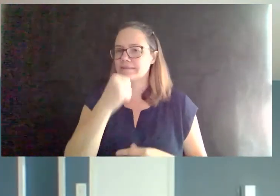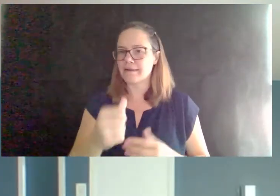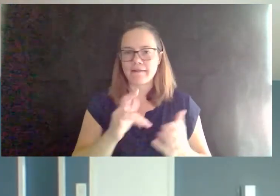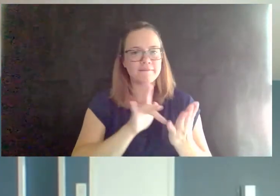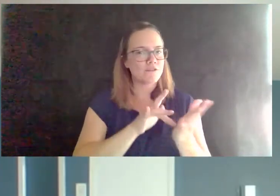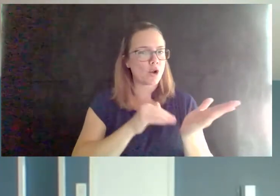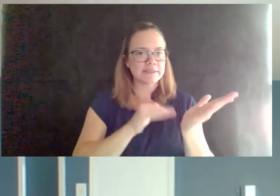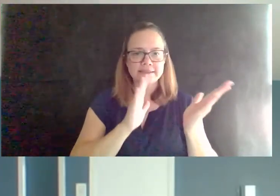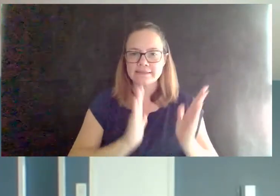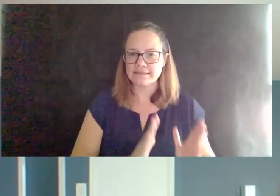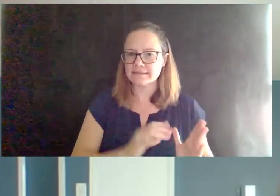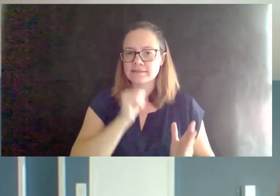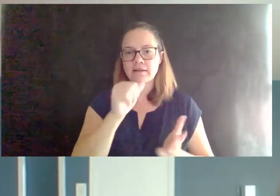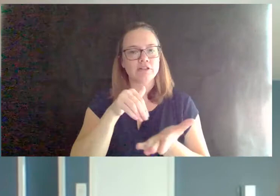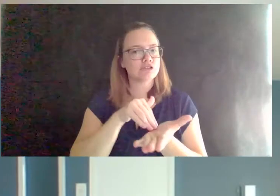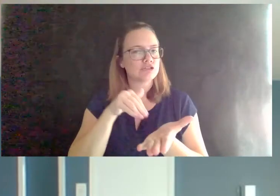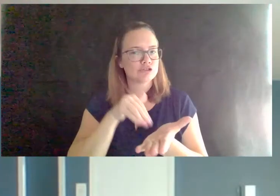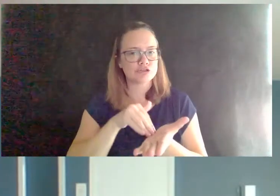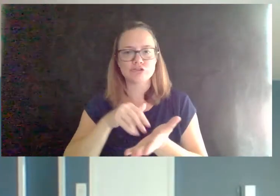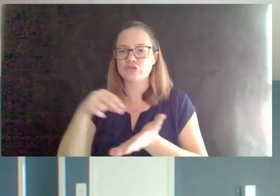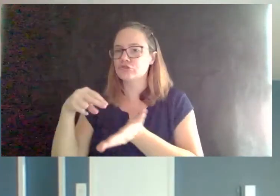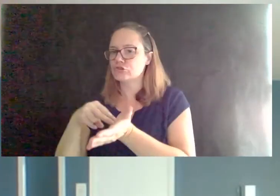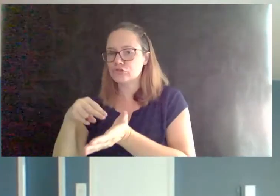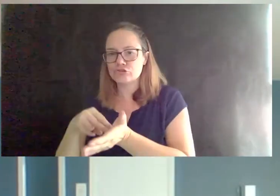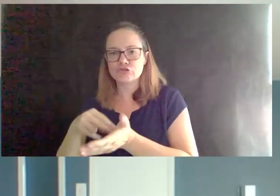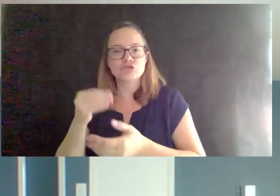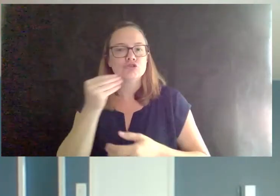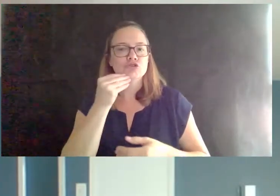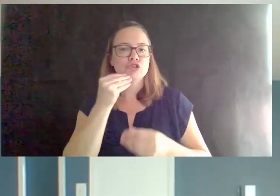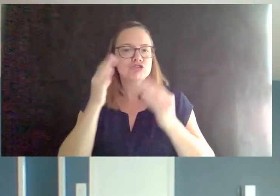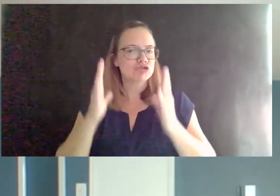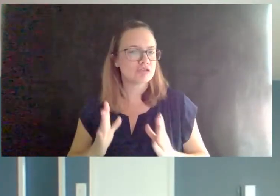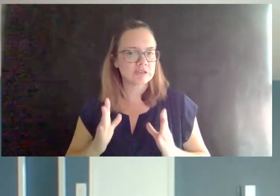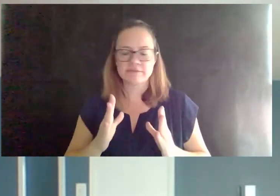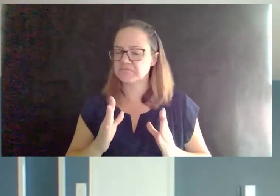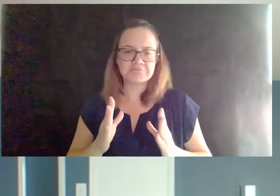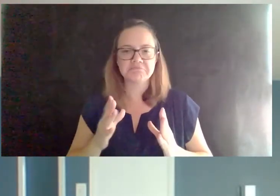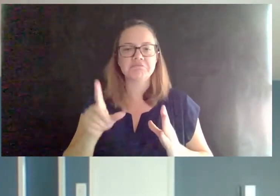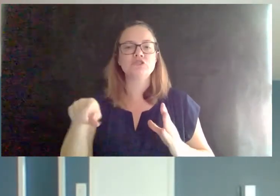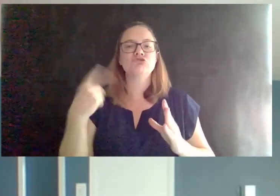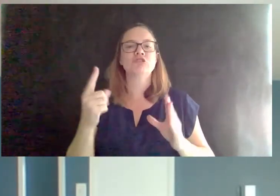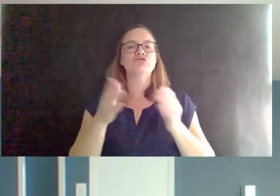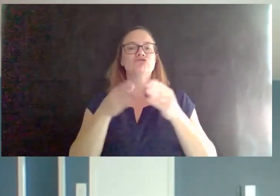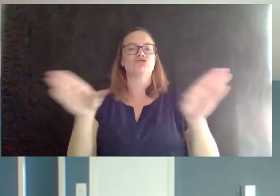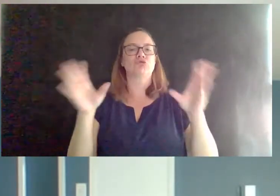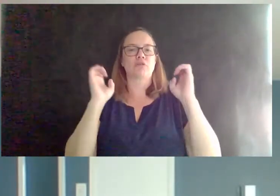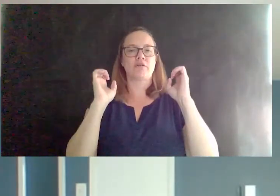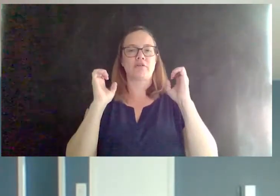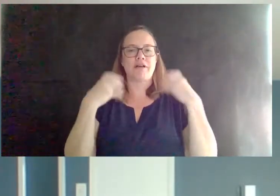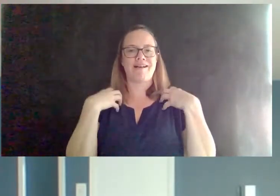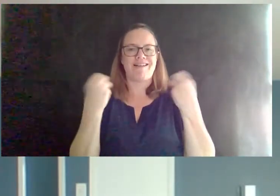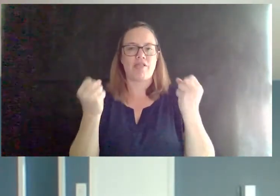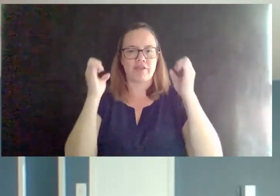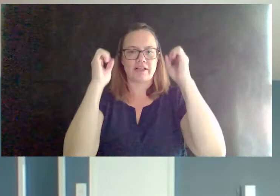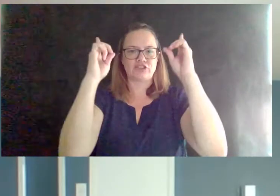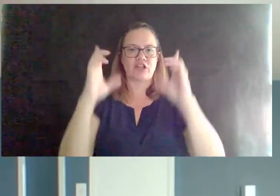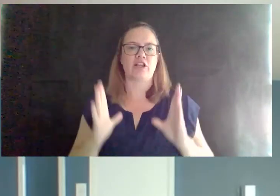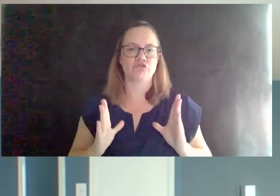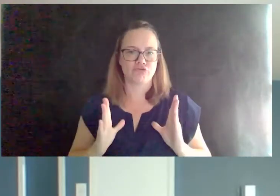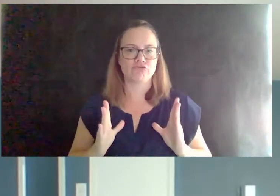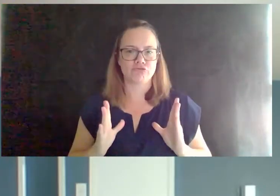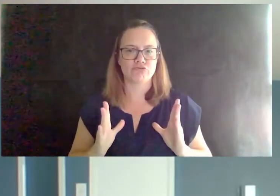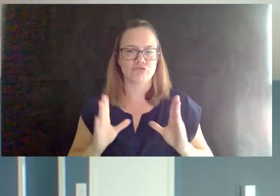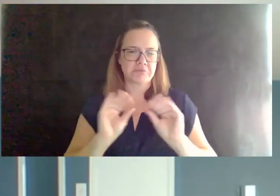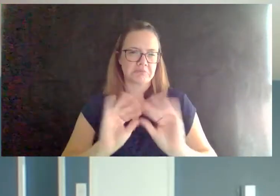pharmacist, I'm not a doctor, I'm not a nurse or nutritionist, I'm just a general health educator. I just want to clarify that before we